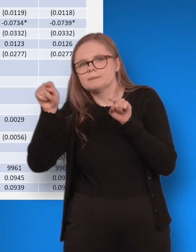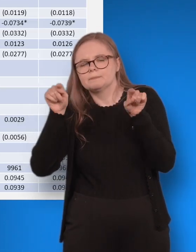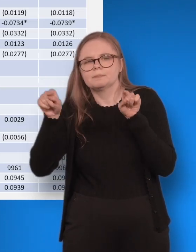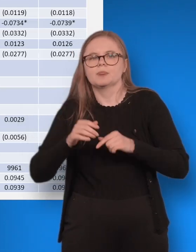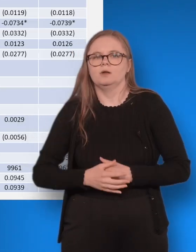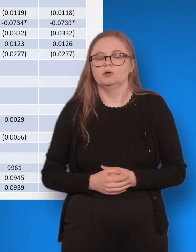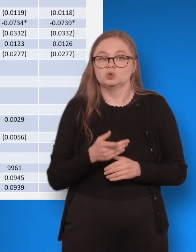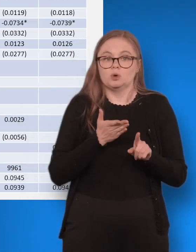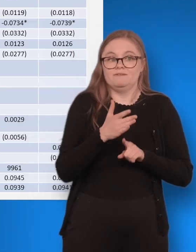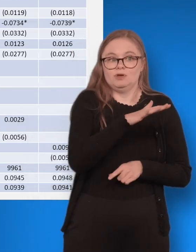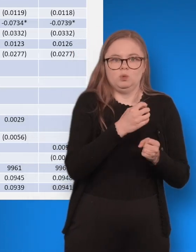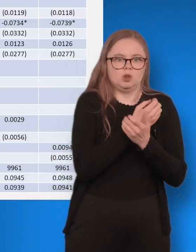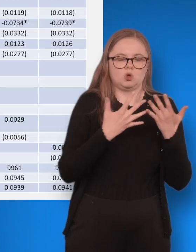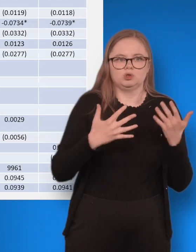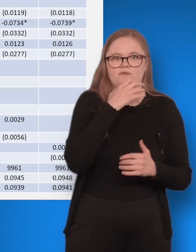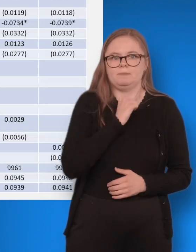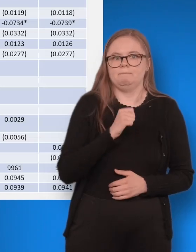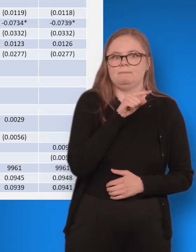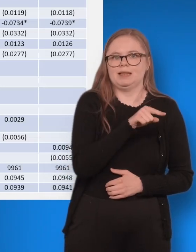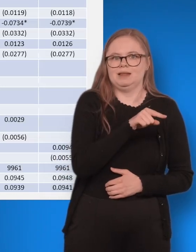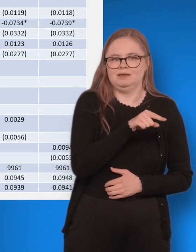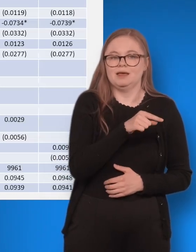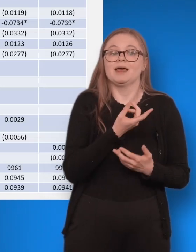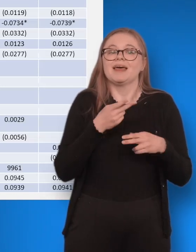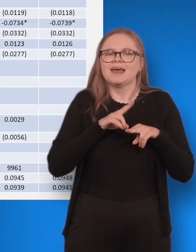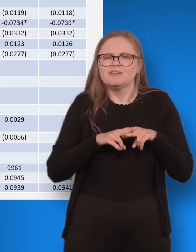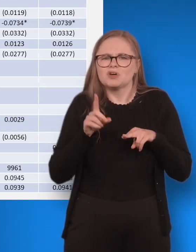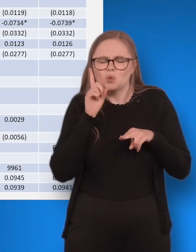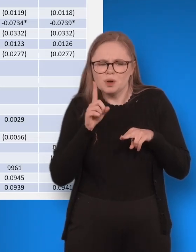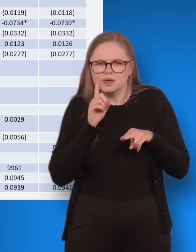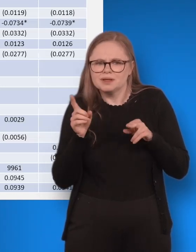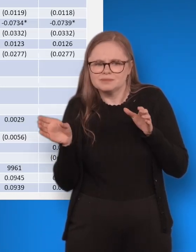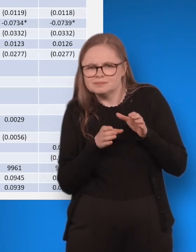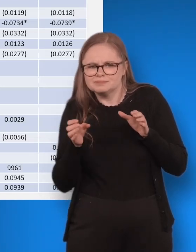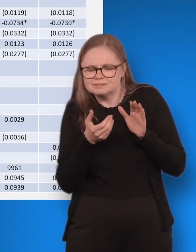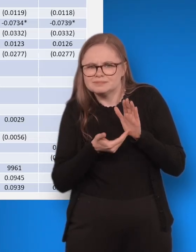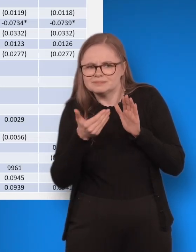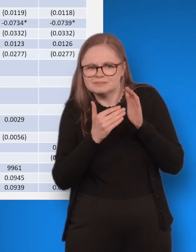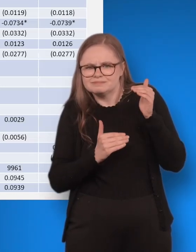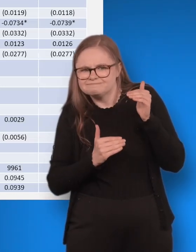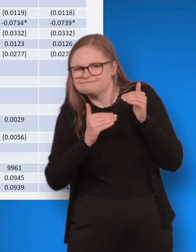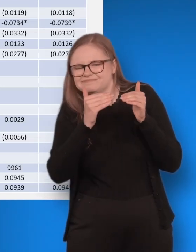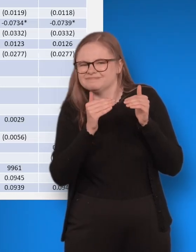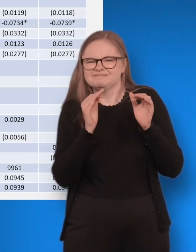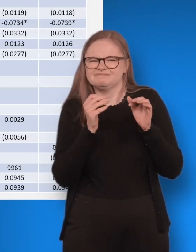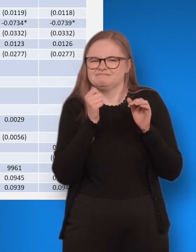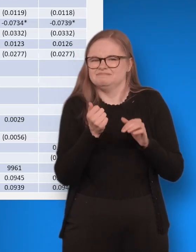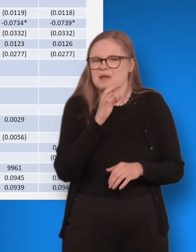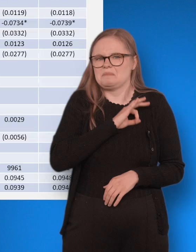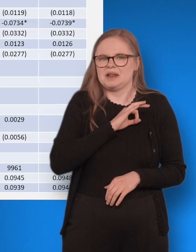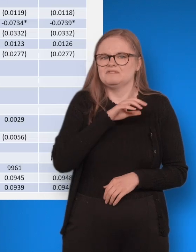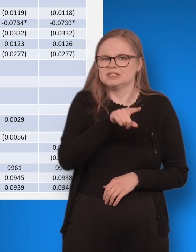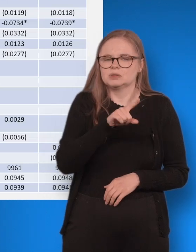men-dominated fields, the performance benefits of gender diverse teams are not fully realized due